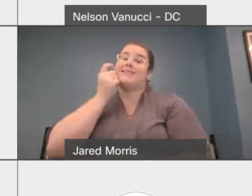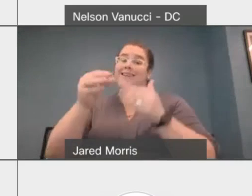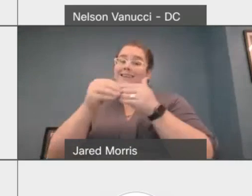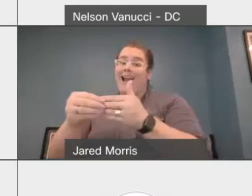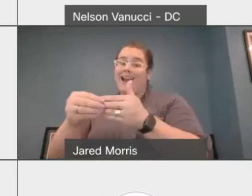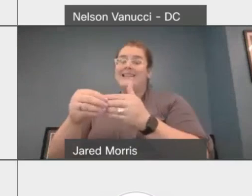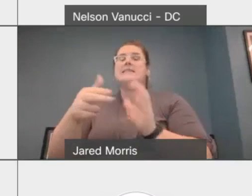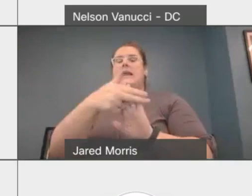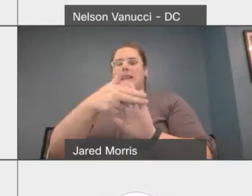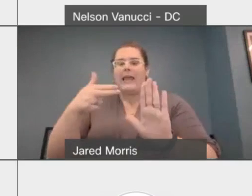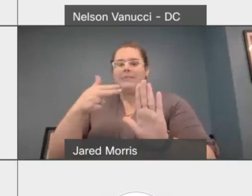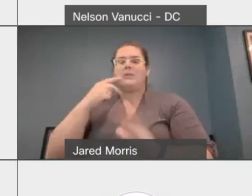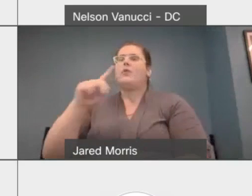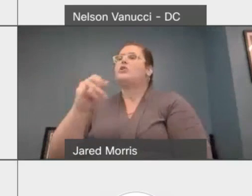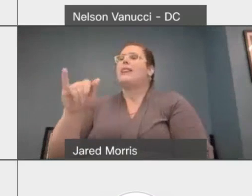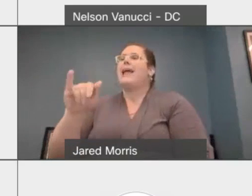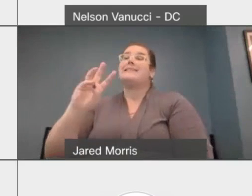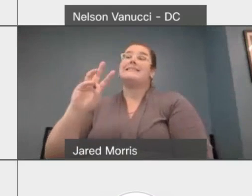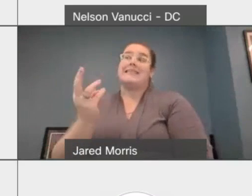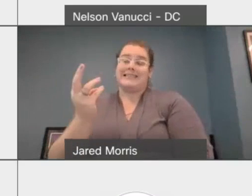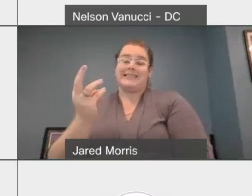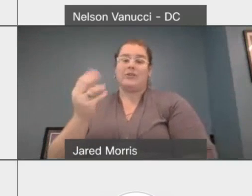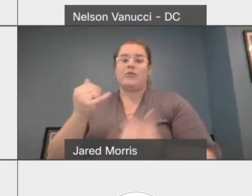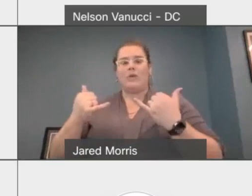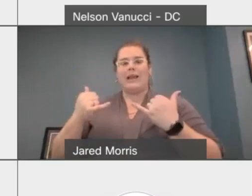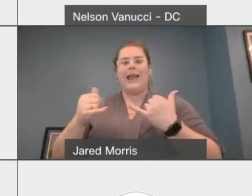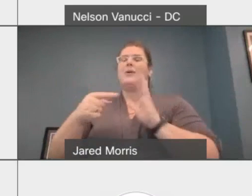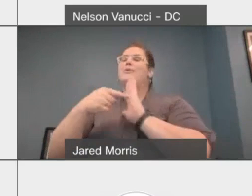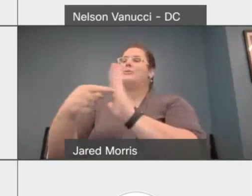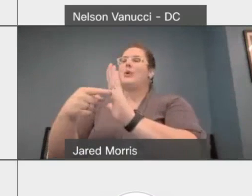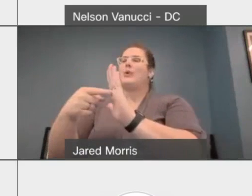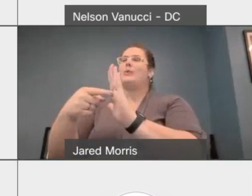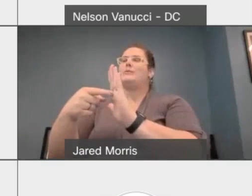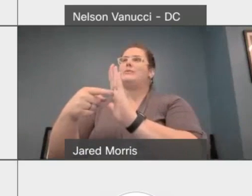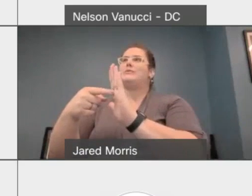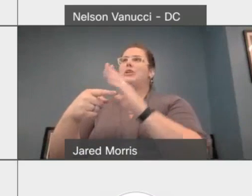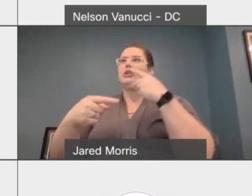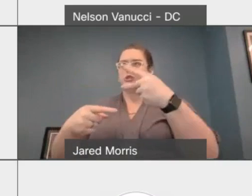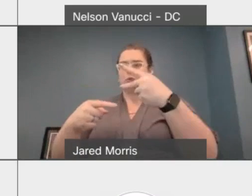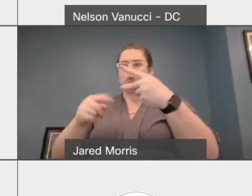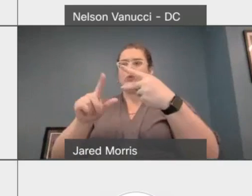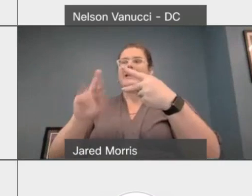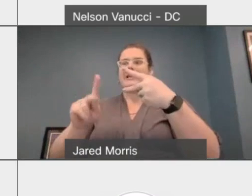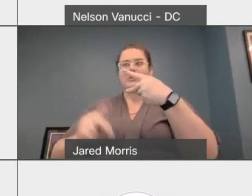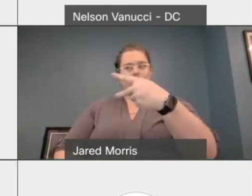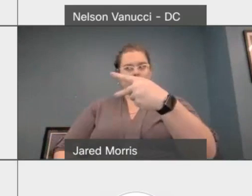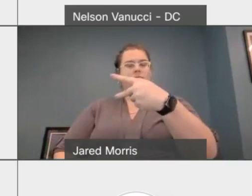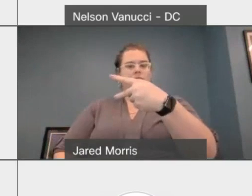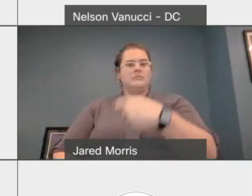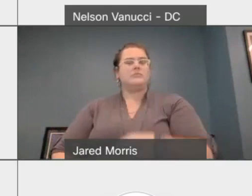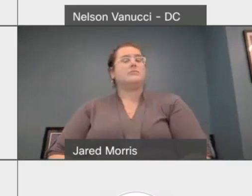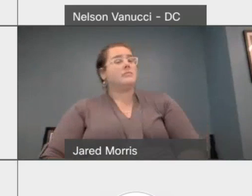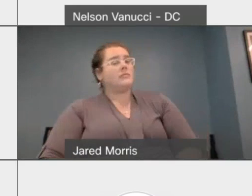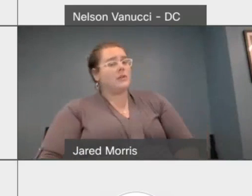for July 6th. So right now it's currently showing 2 links. So you're saying if